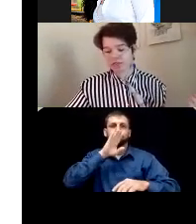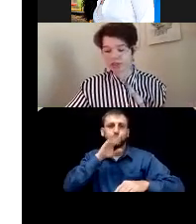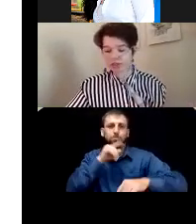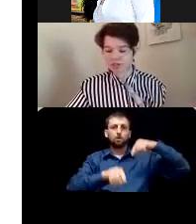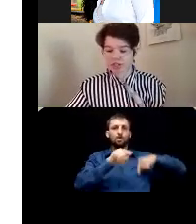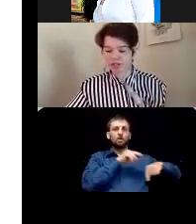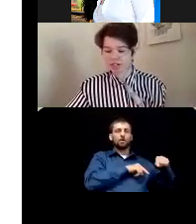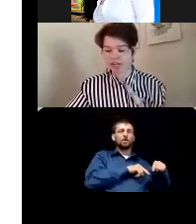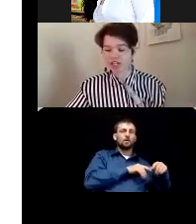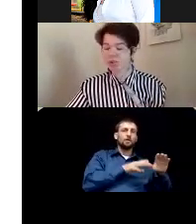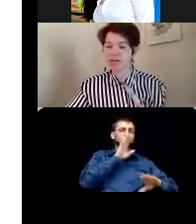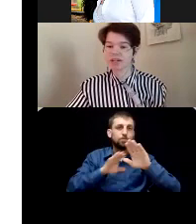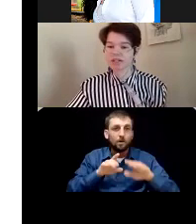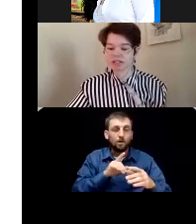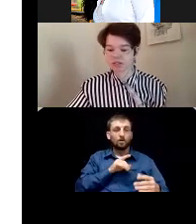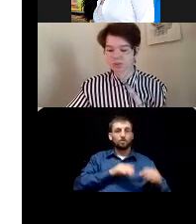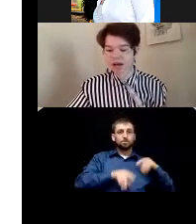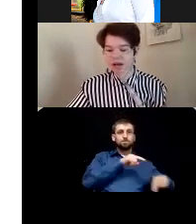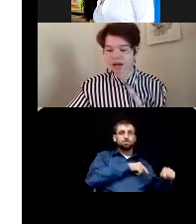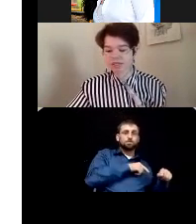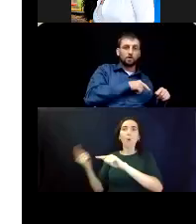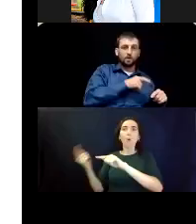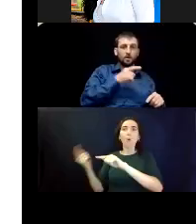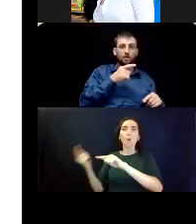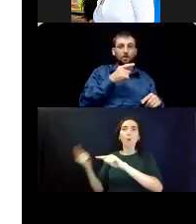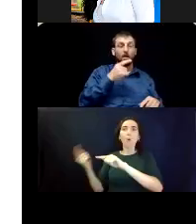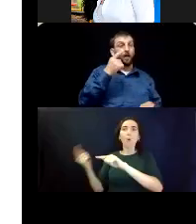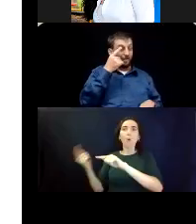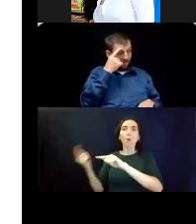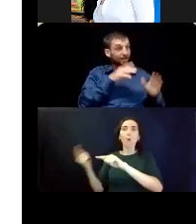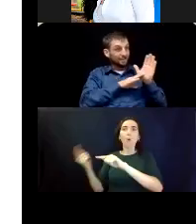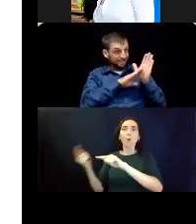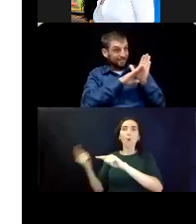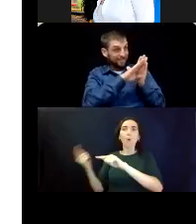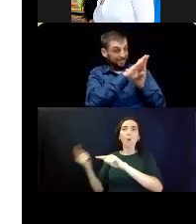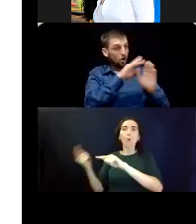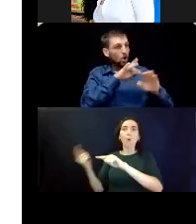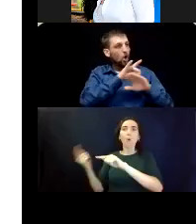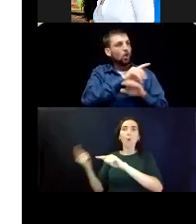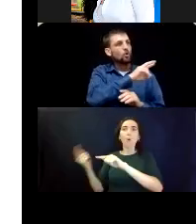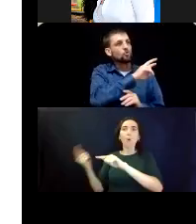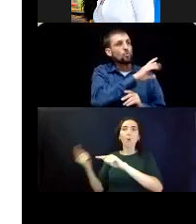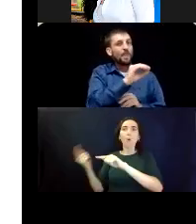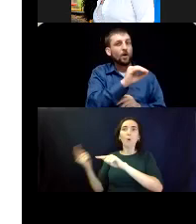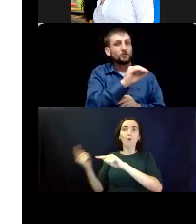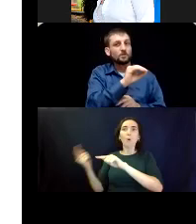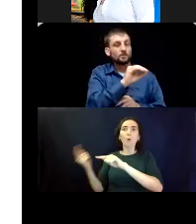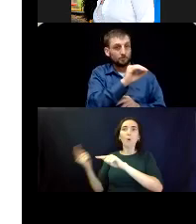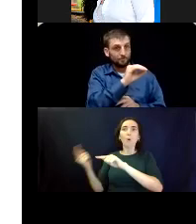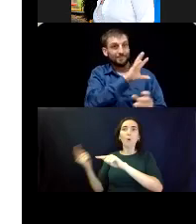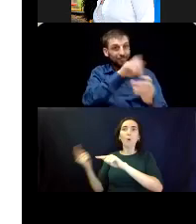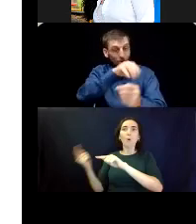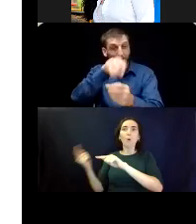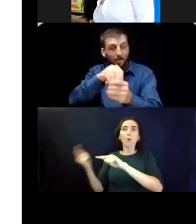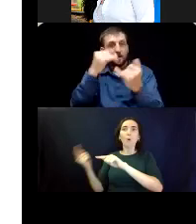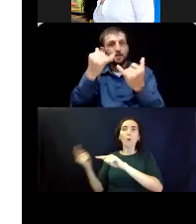strides for inclusion and education we made in the early 2000s, and now in the 20s, we're going back to seclusion again. And I think that's a